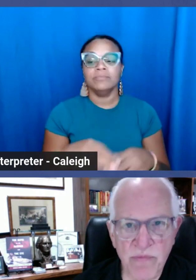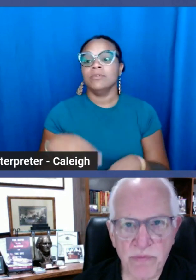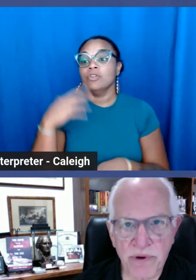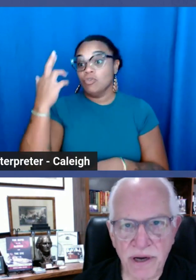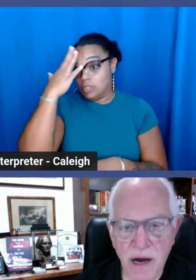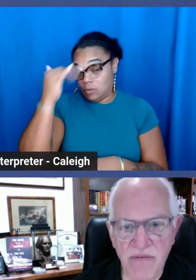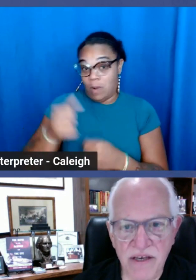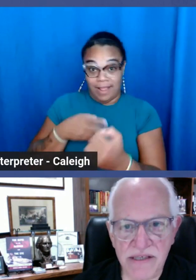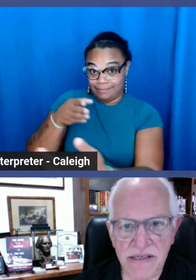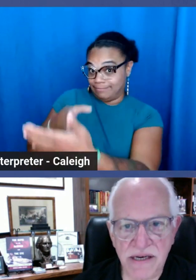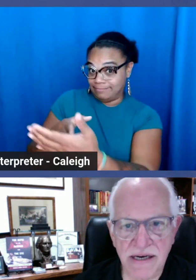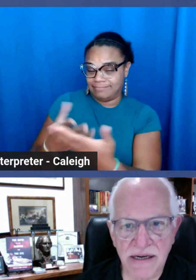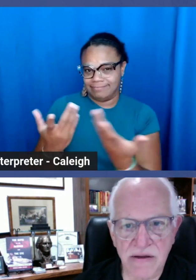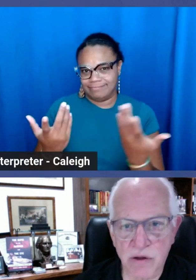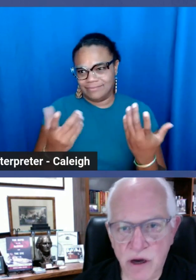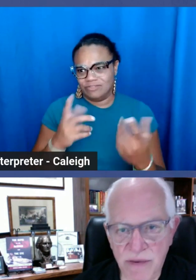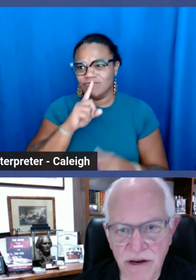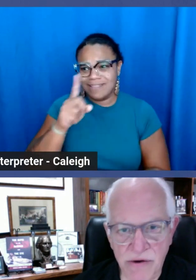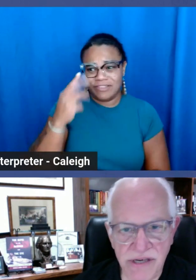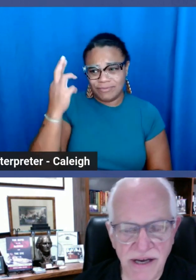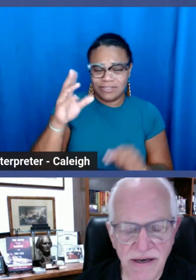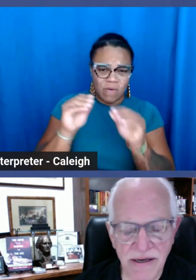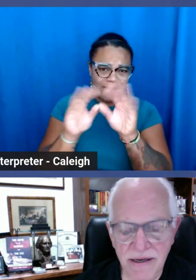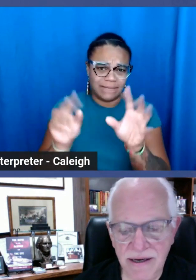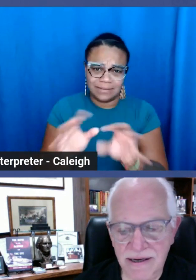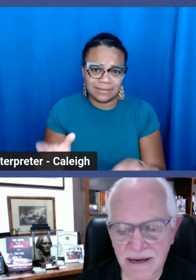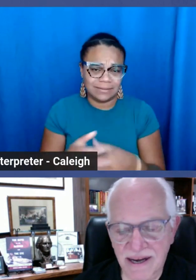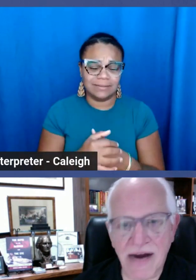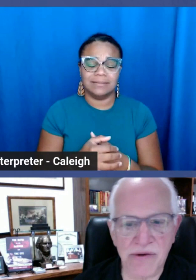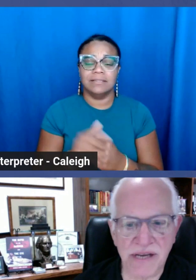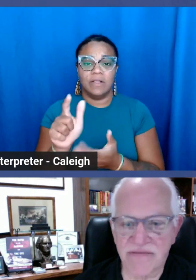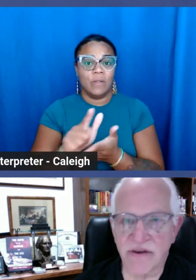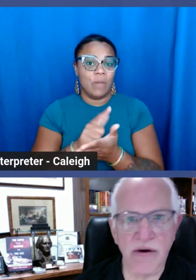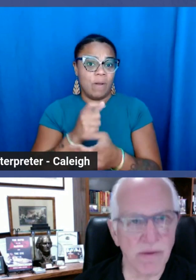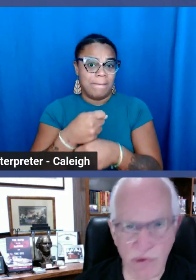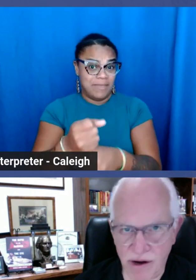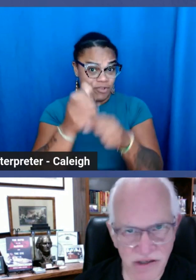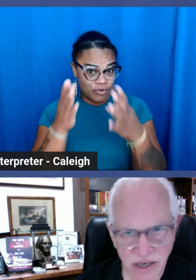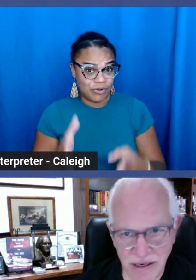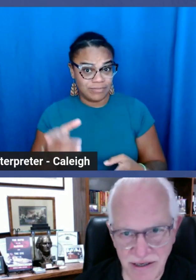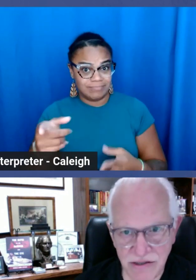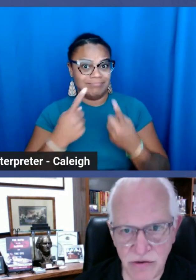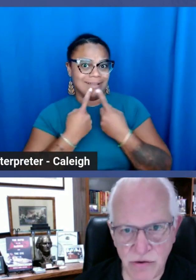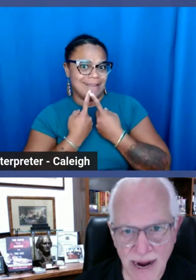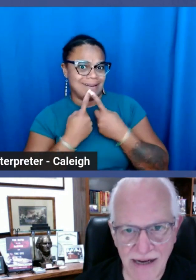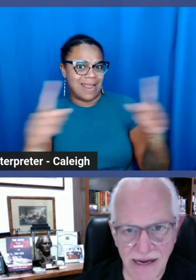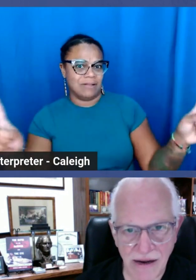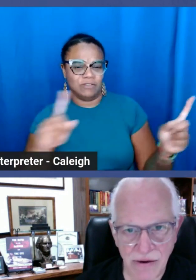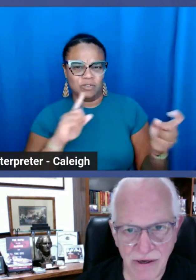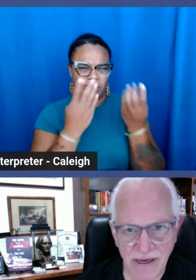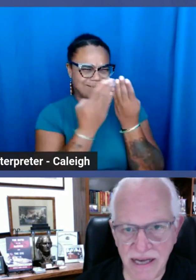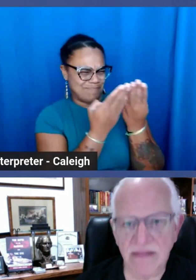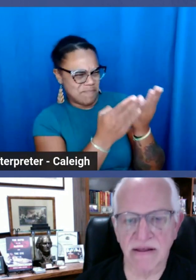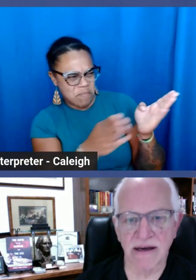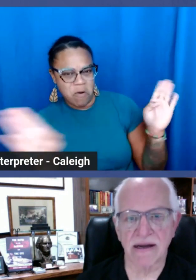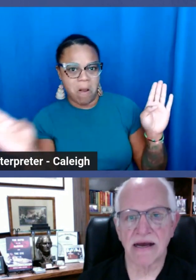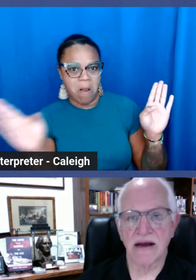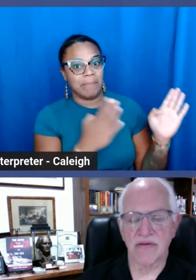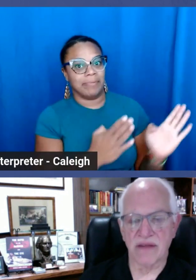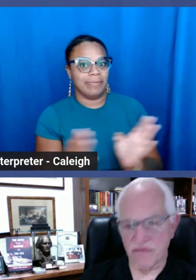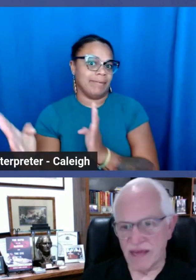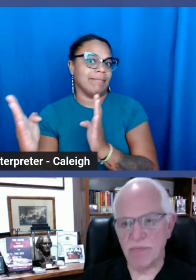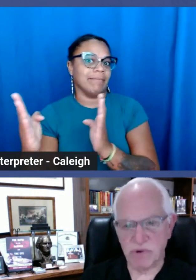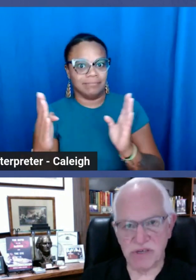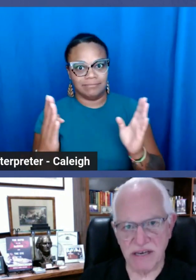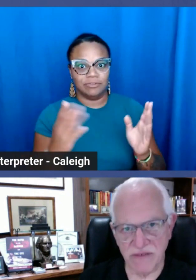were pretty obvious. Lawmakers had announced a very broad agenda to crack down on anything